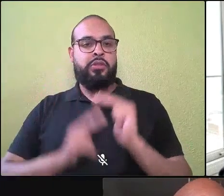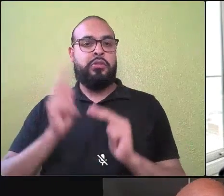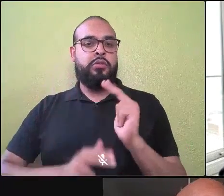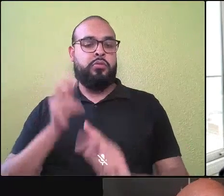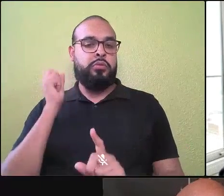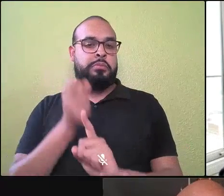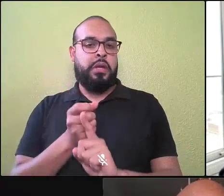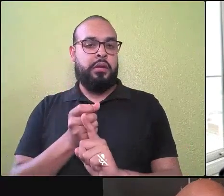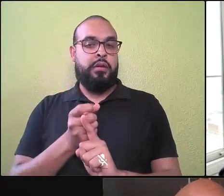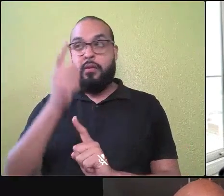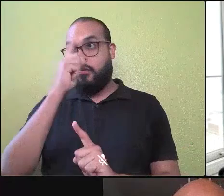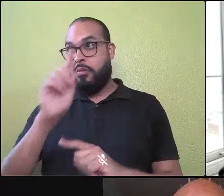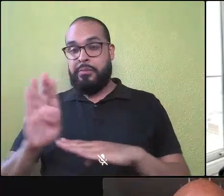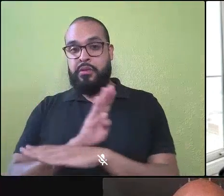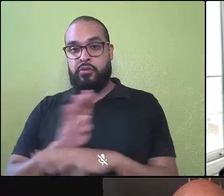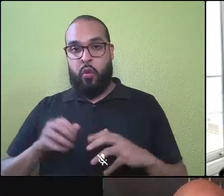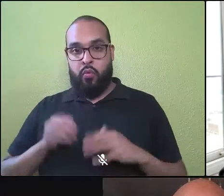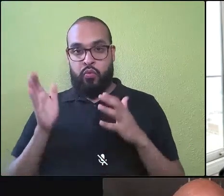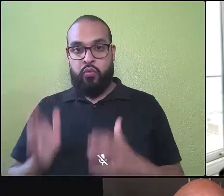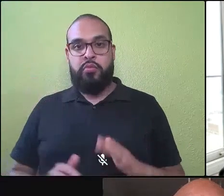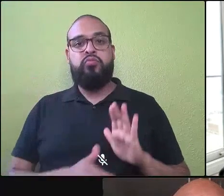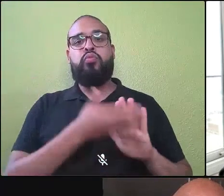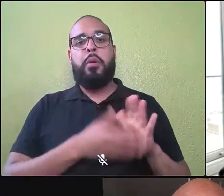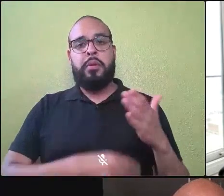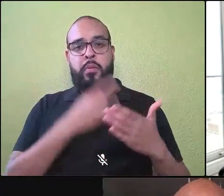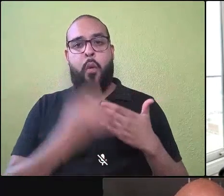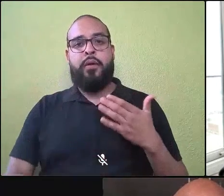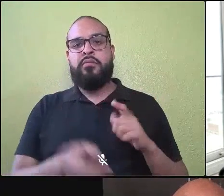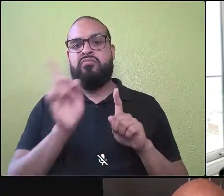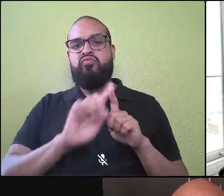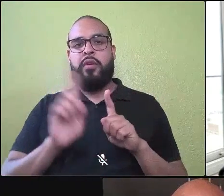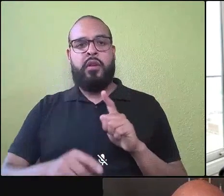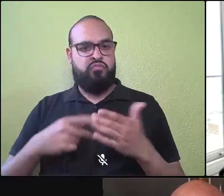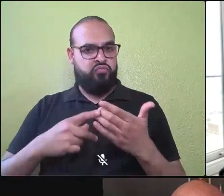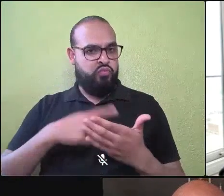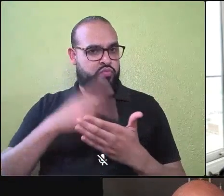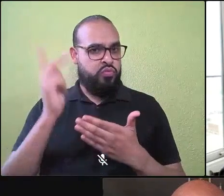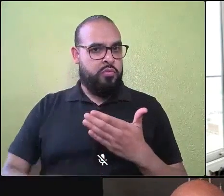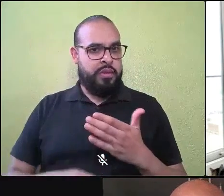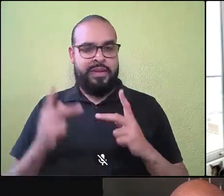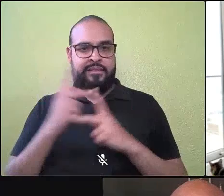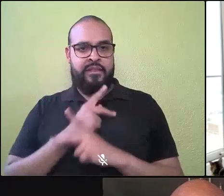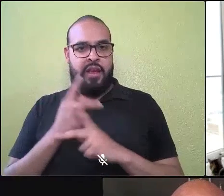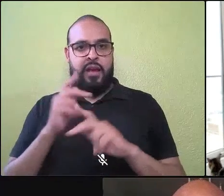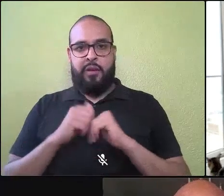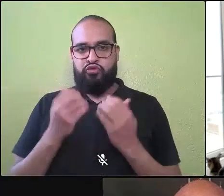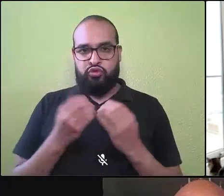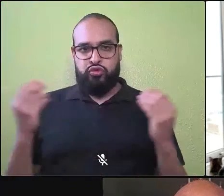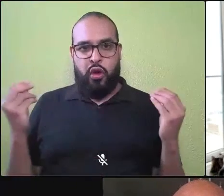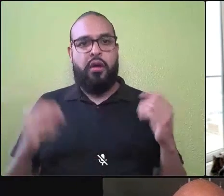and impact unicorns. We run projects and programs that explore how to solve UN Sustainable Development Goals